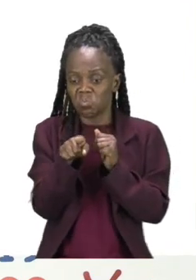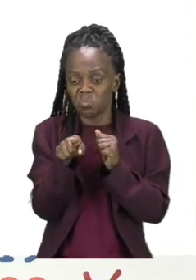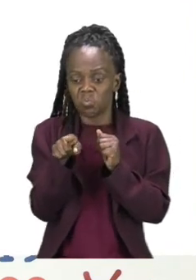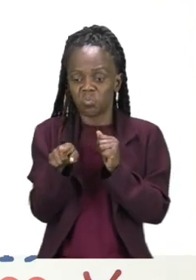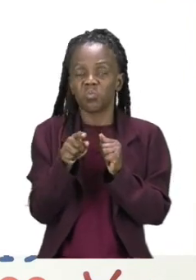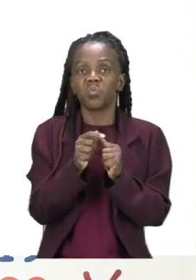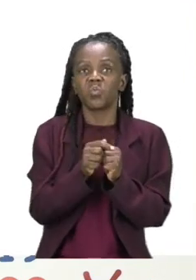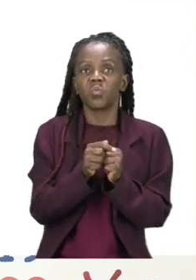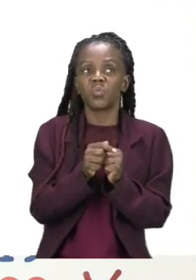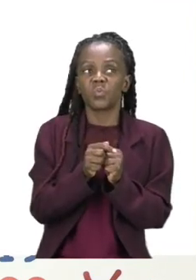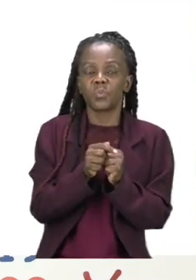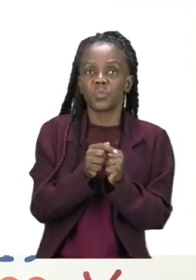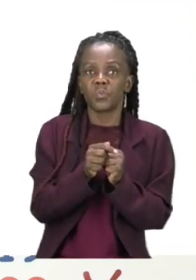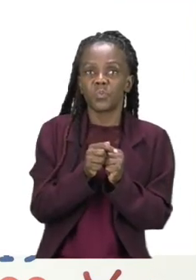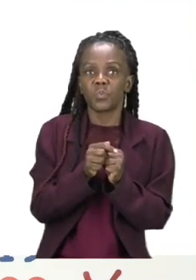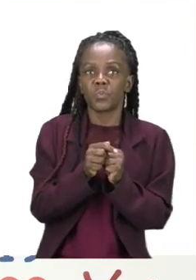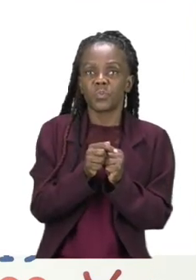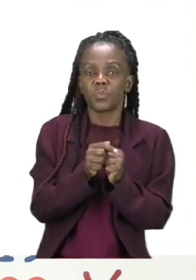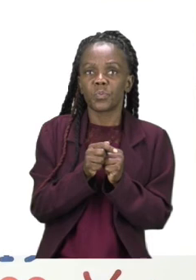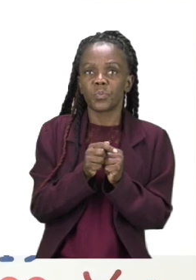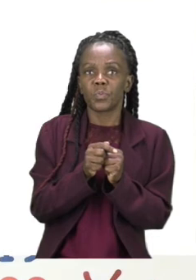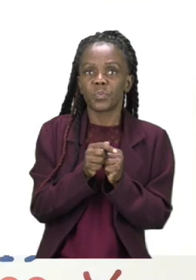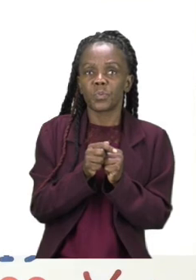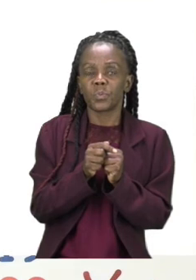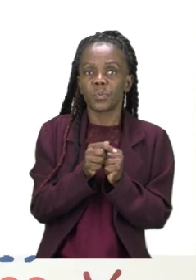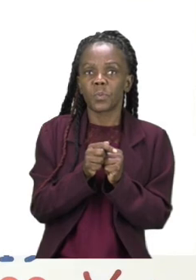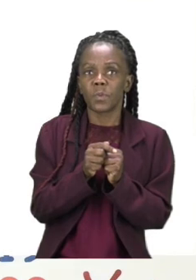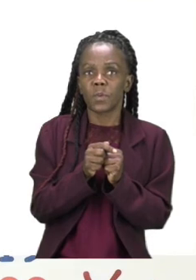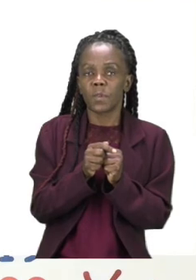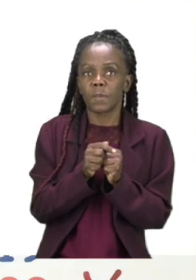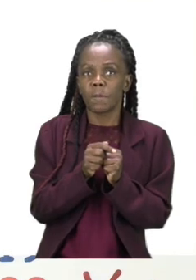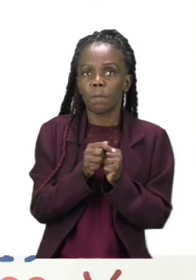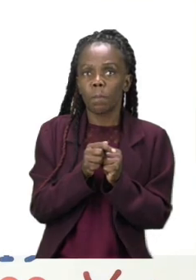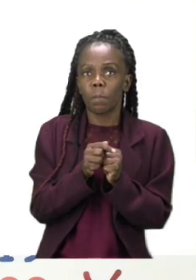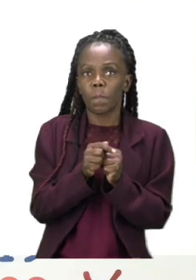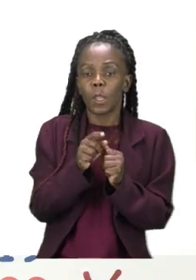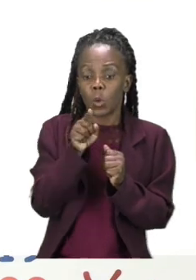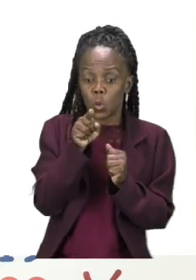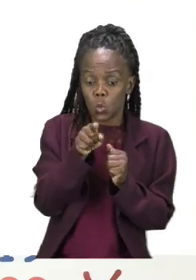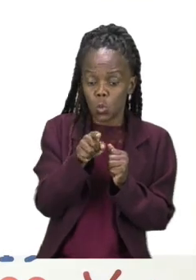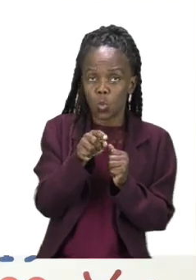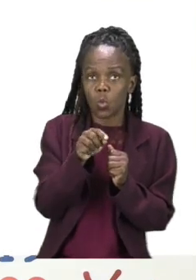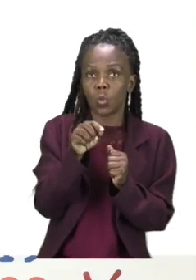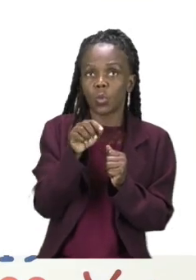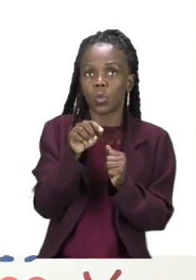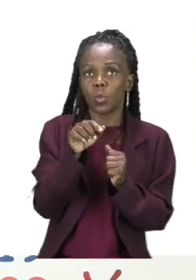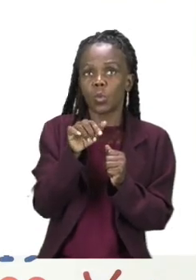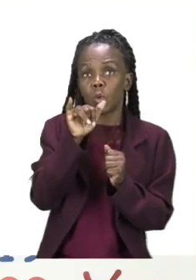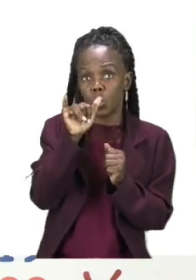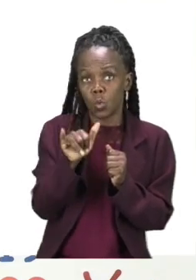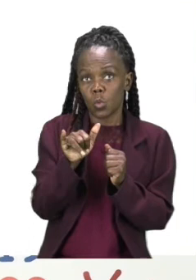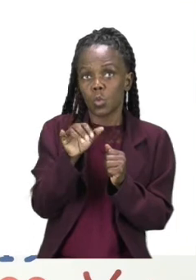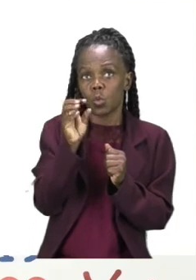person. So instead of using their name, you are going to use the word you. So you